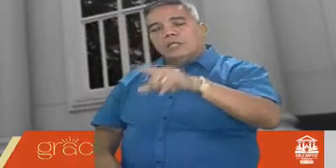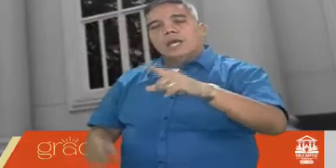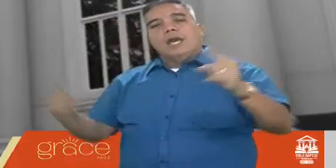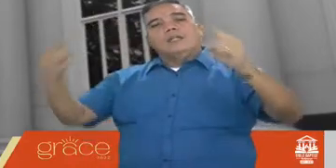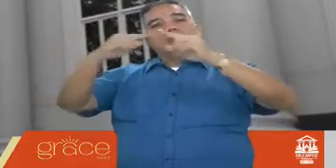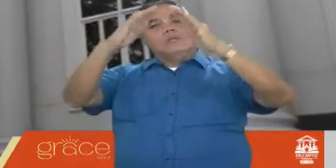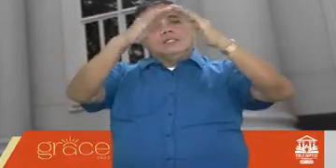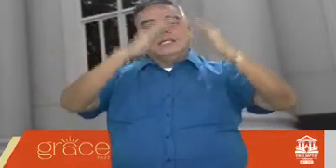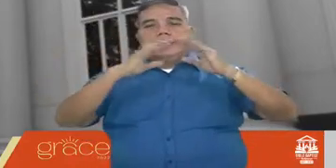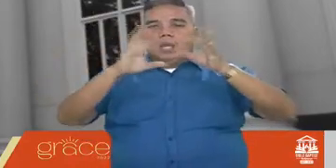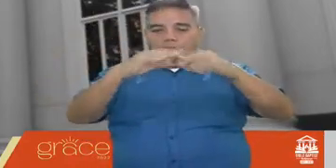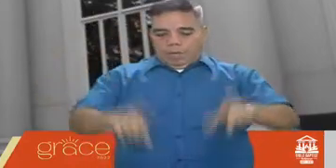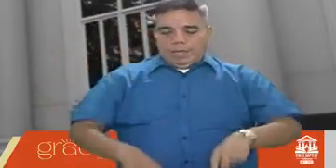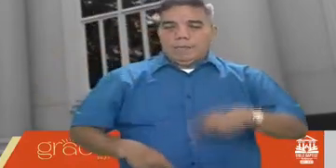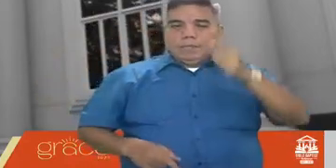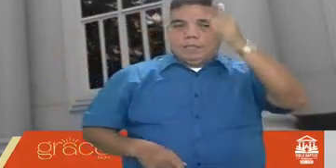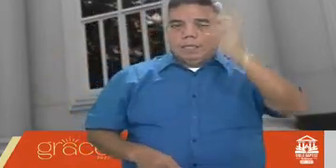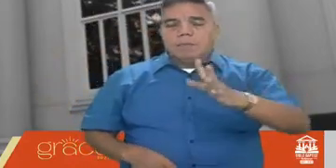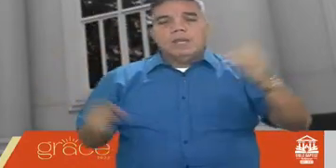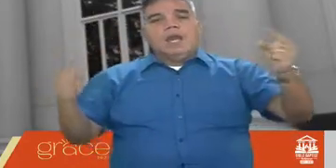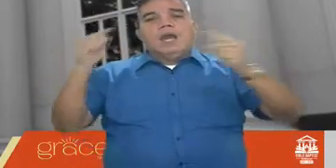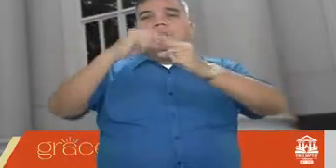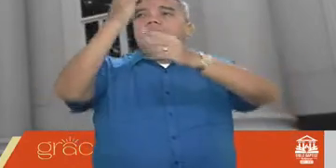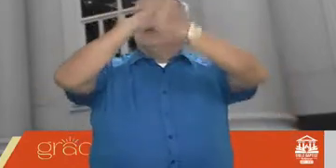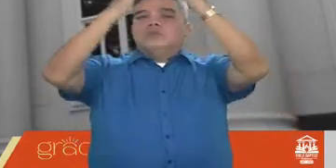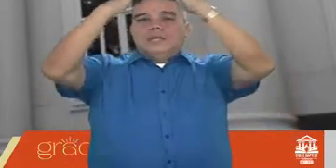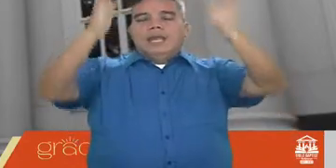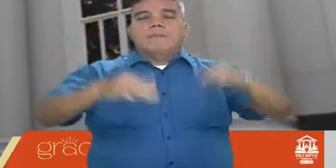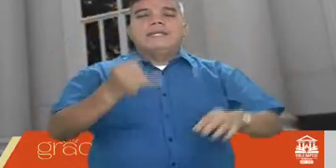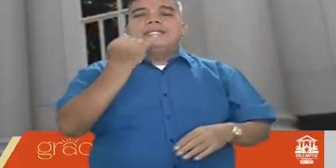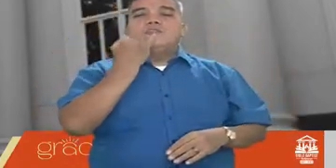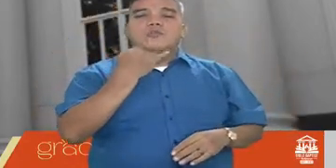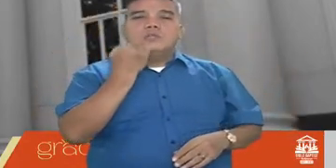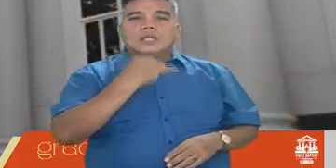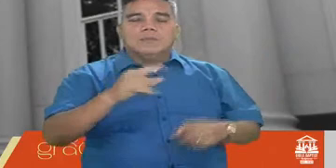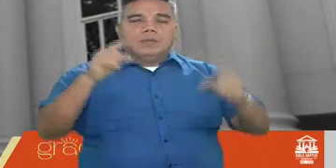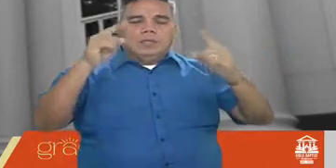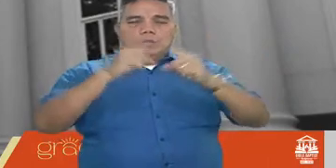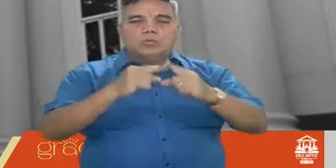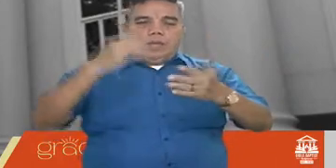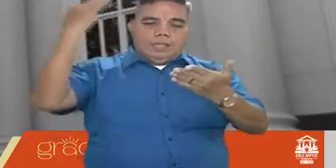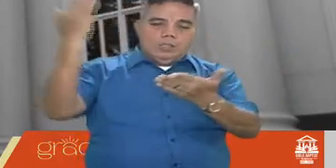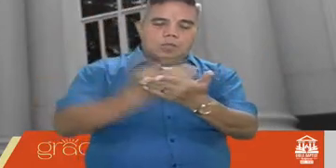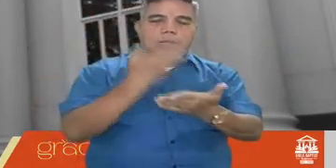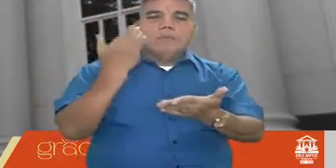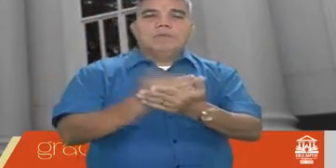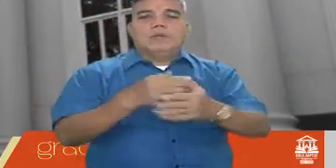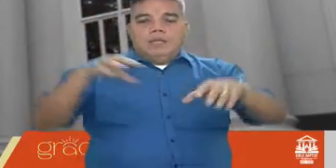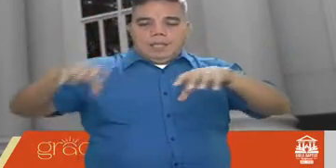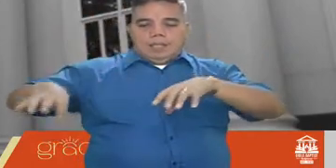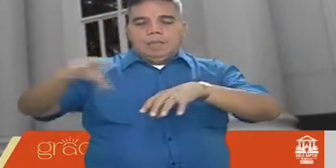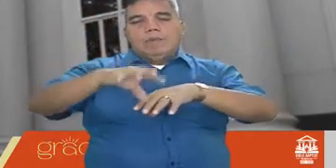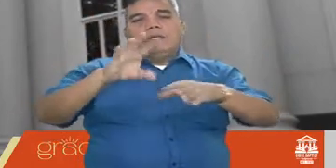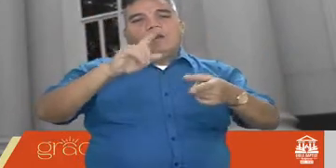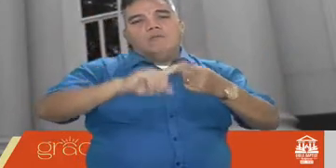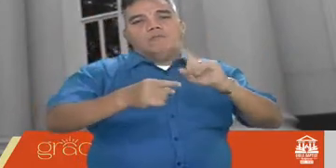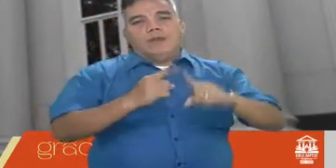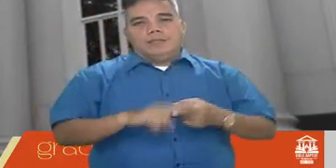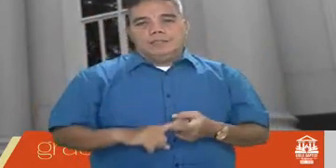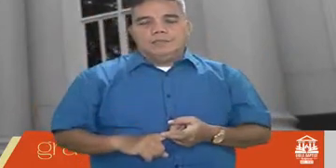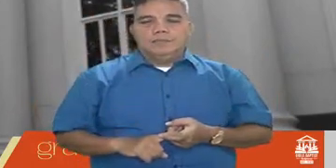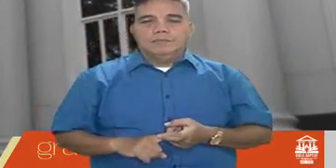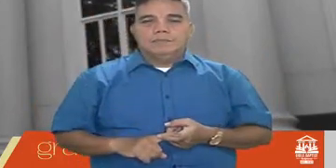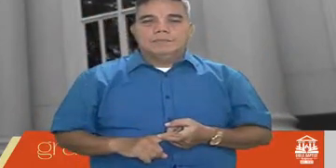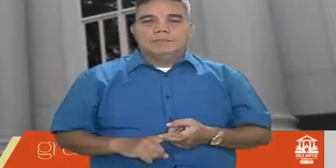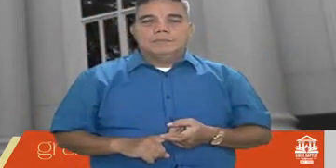the city of the living God, unto the heavenly Jerusalem, to an innumerable company of angels. You